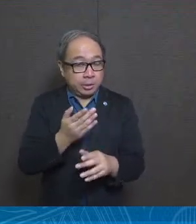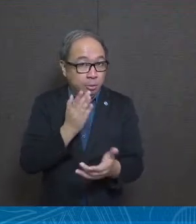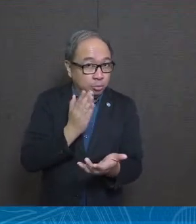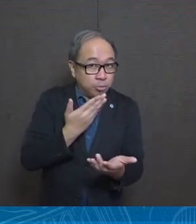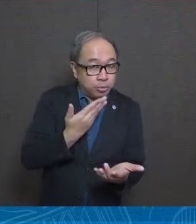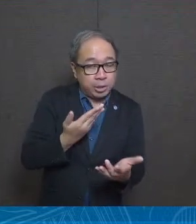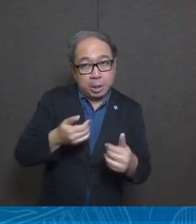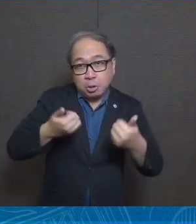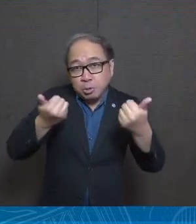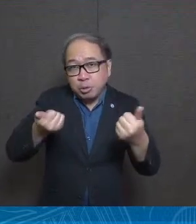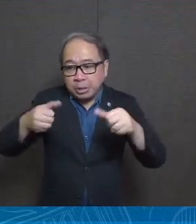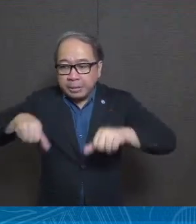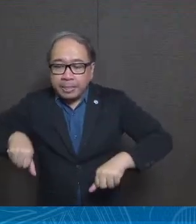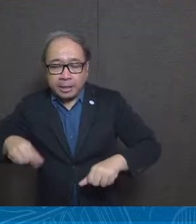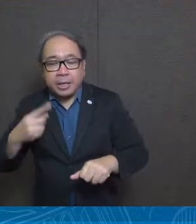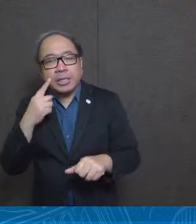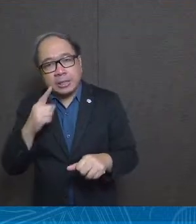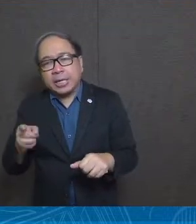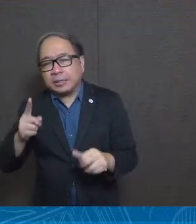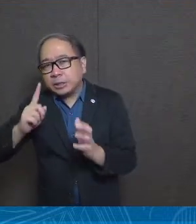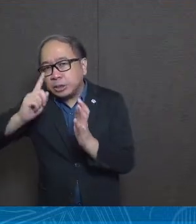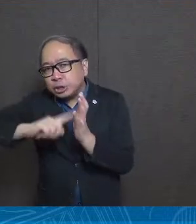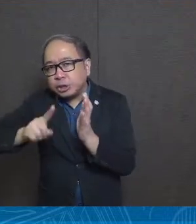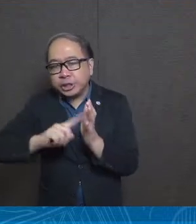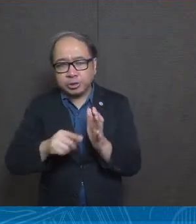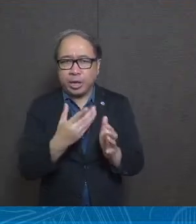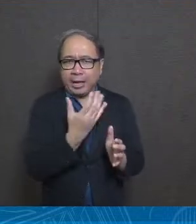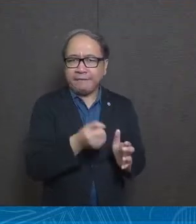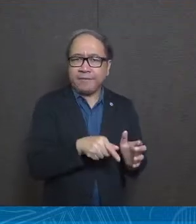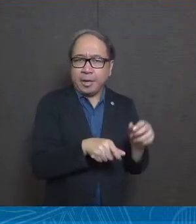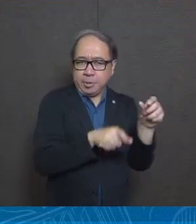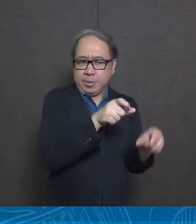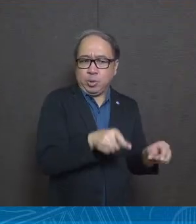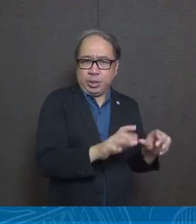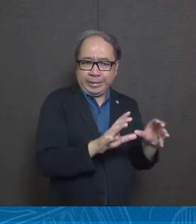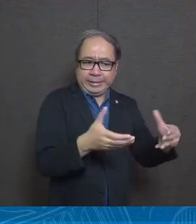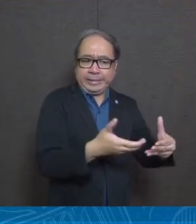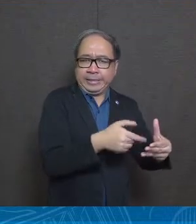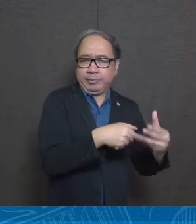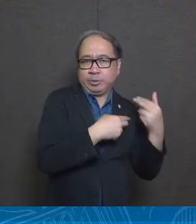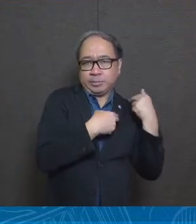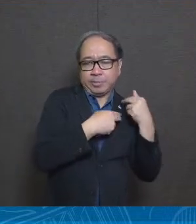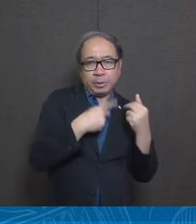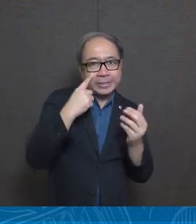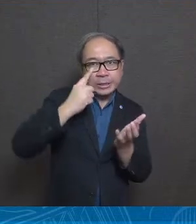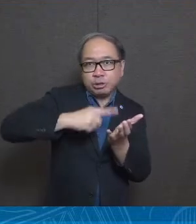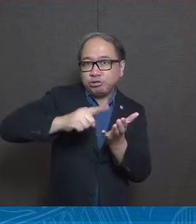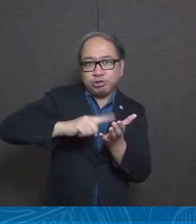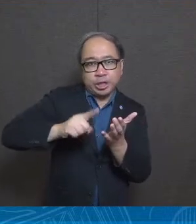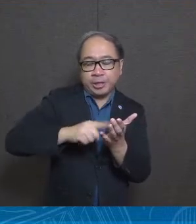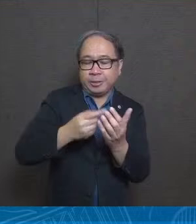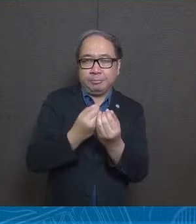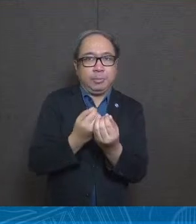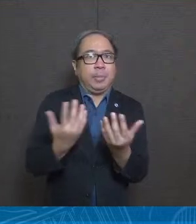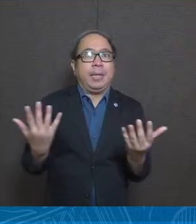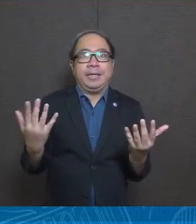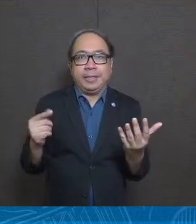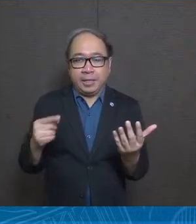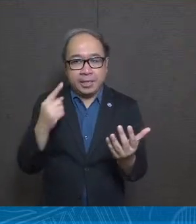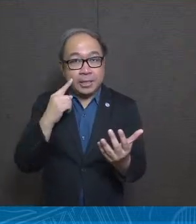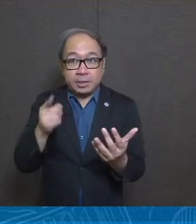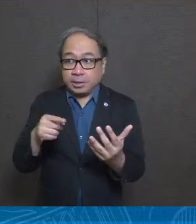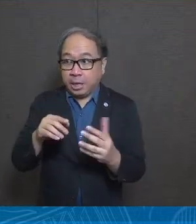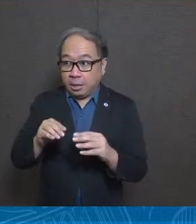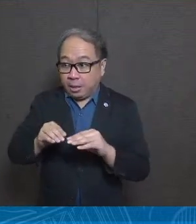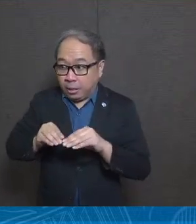that, as I said, so people, our verification team, check everything before delivery. So we don't deliver the fake